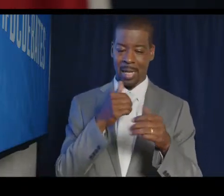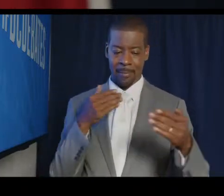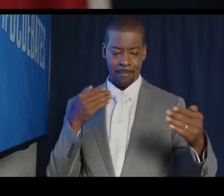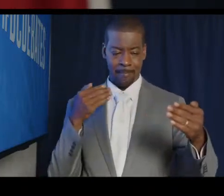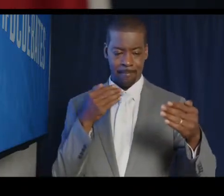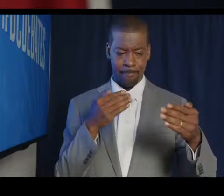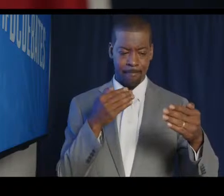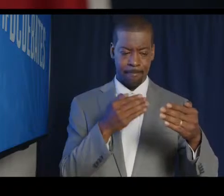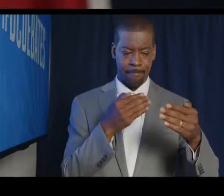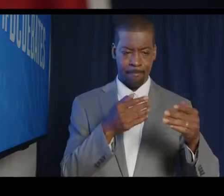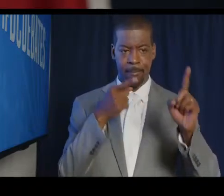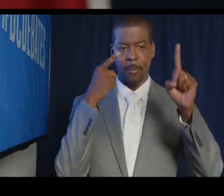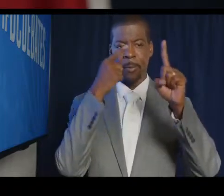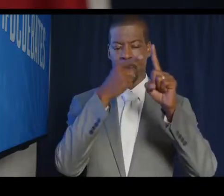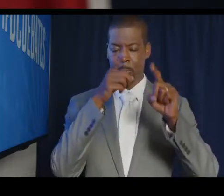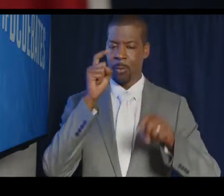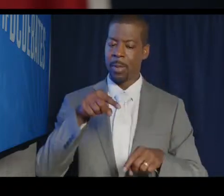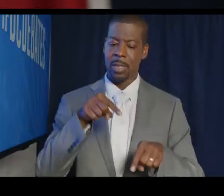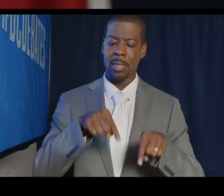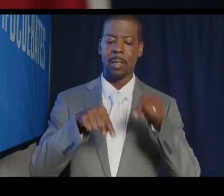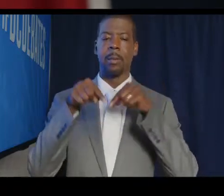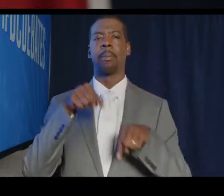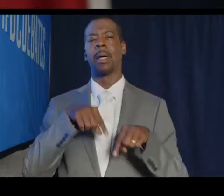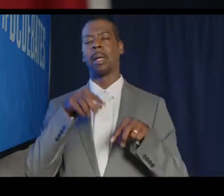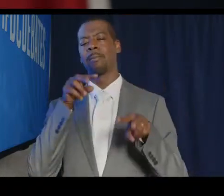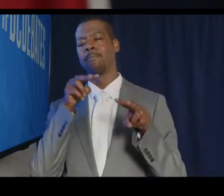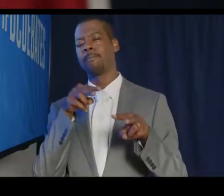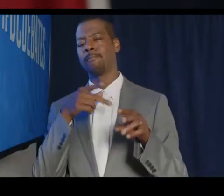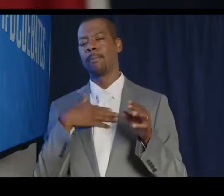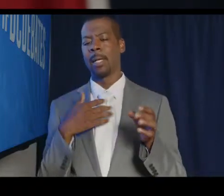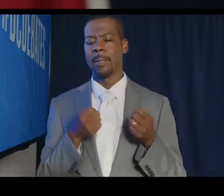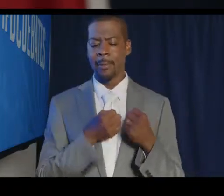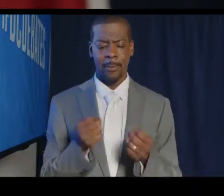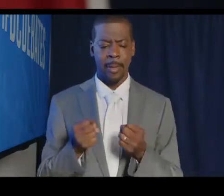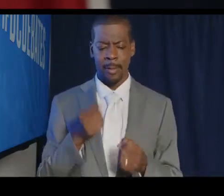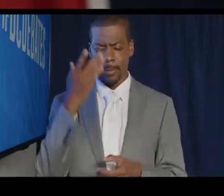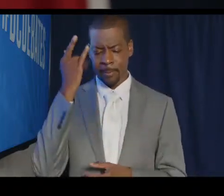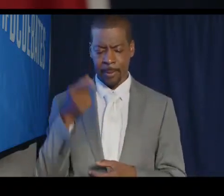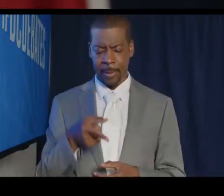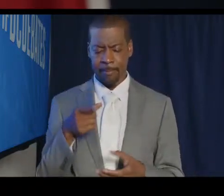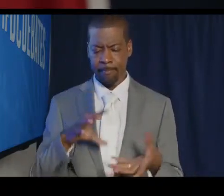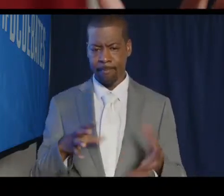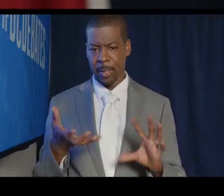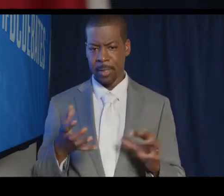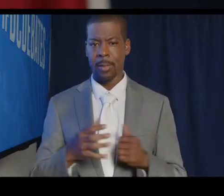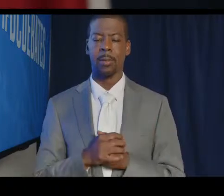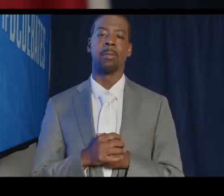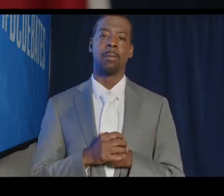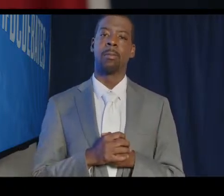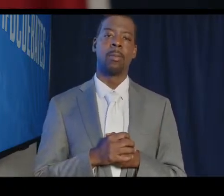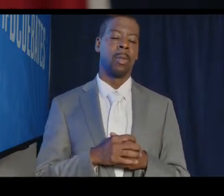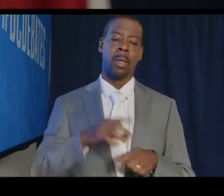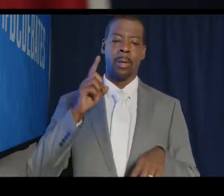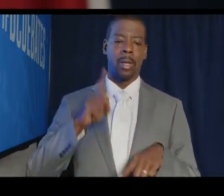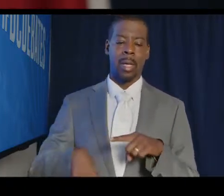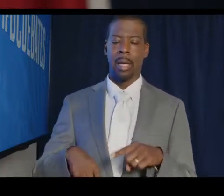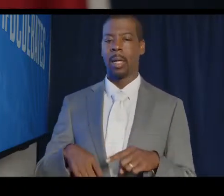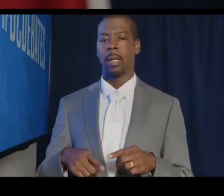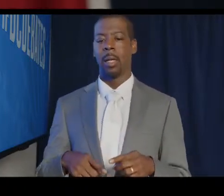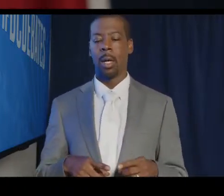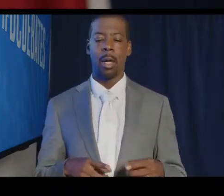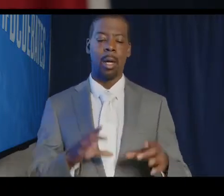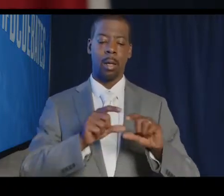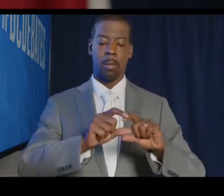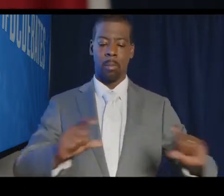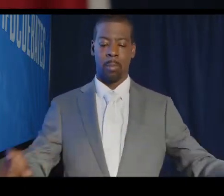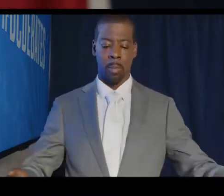go back and look at your strategies and figure out why it's not working. We can't just keep setting these goals, releasing these shiny packets, doing ribbon cuttings,